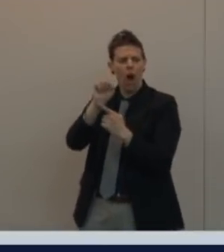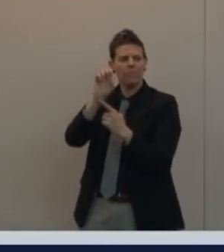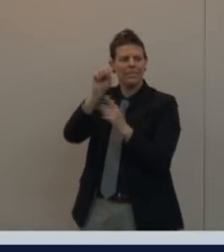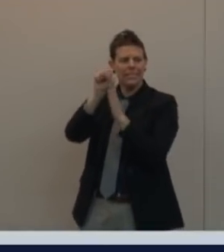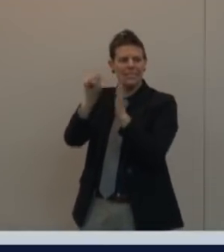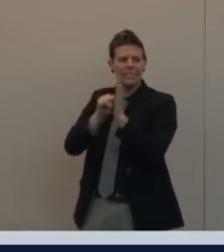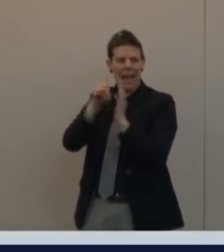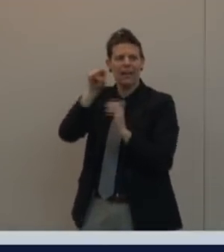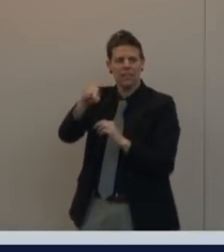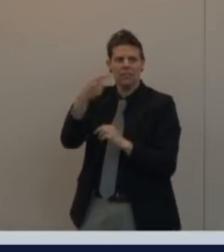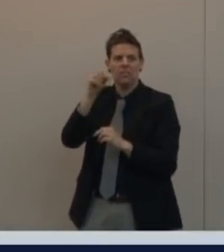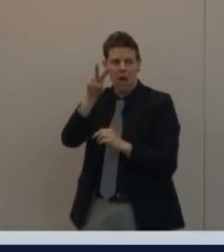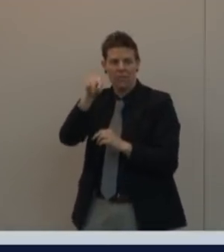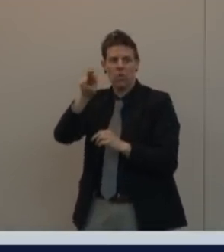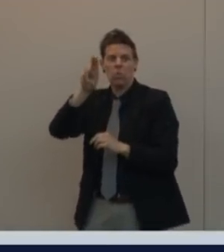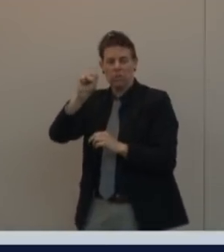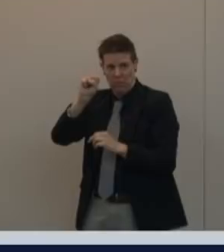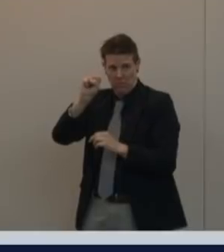jobs.state.nm.us.